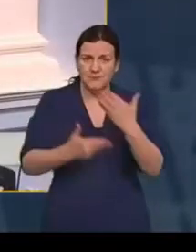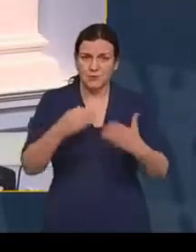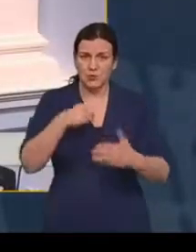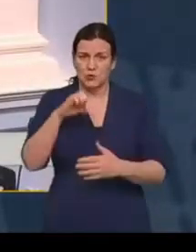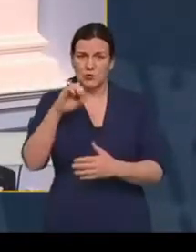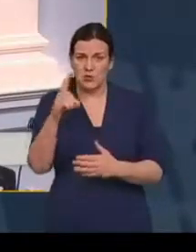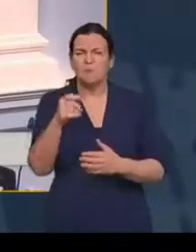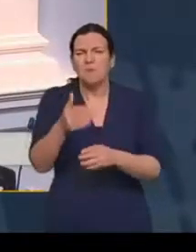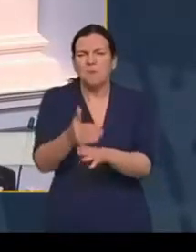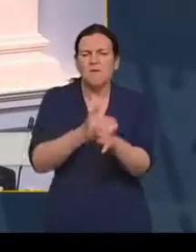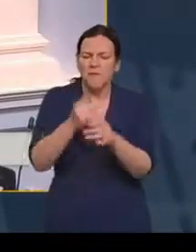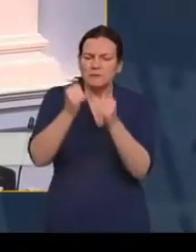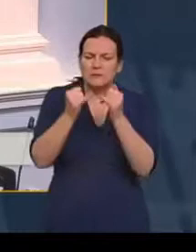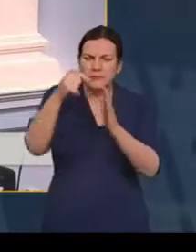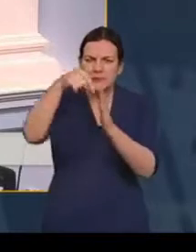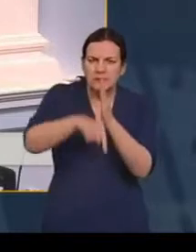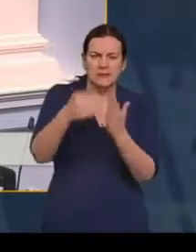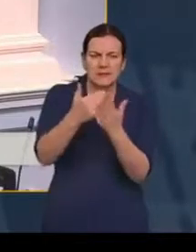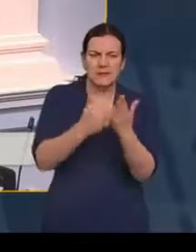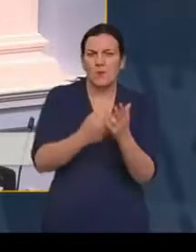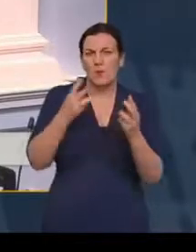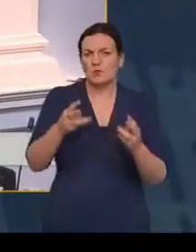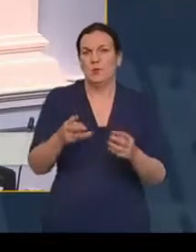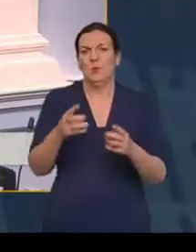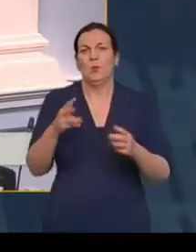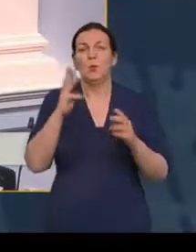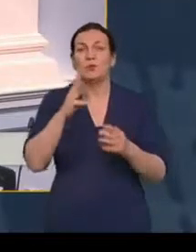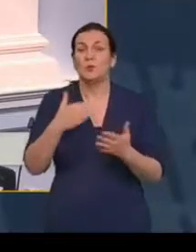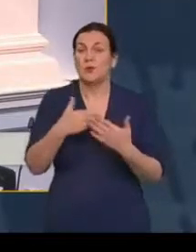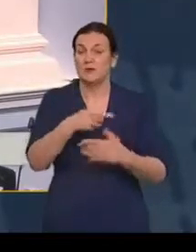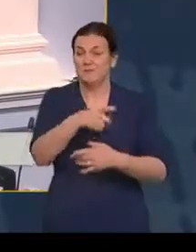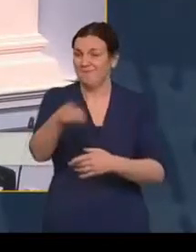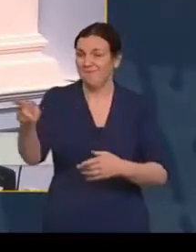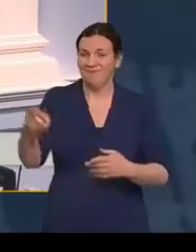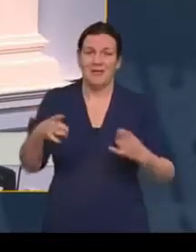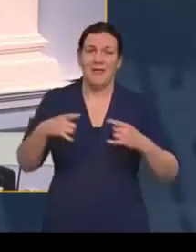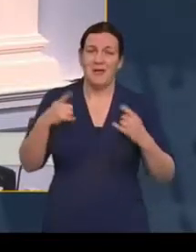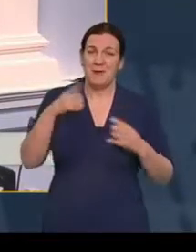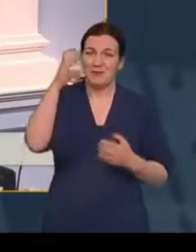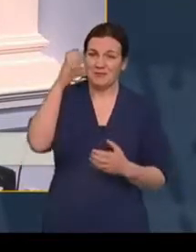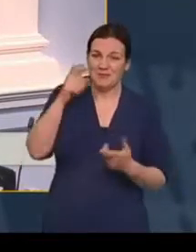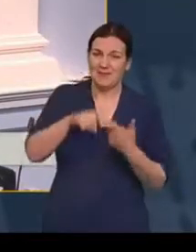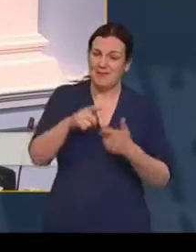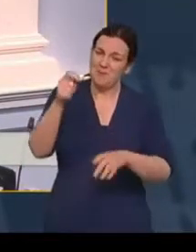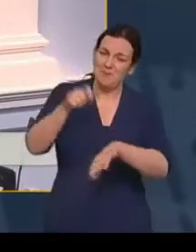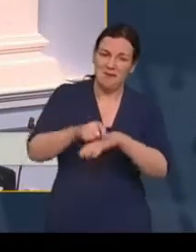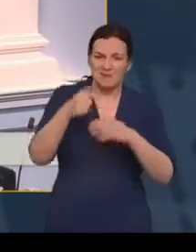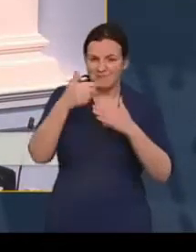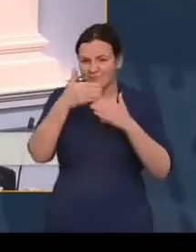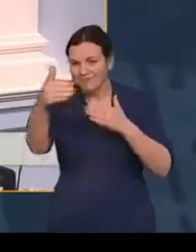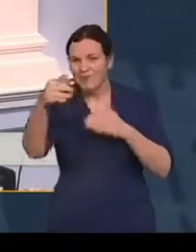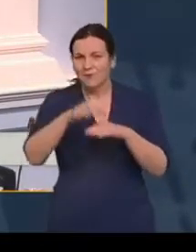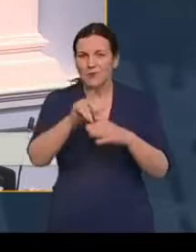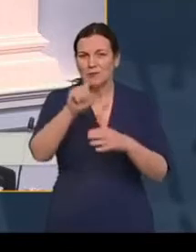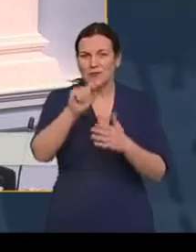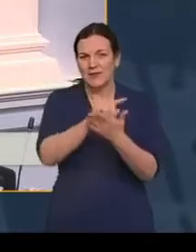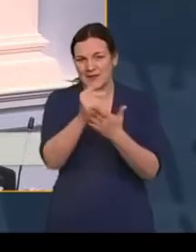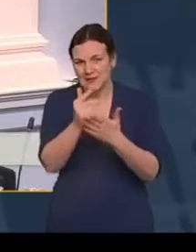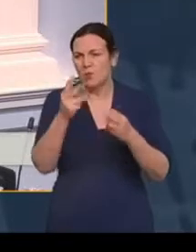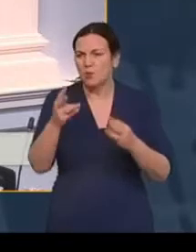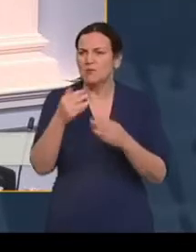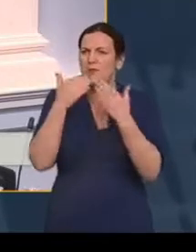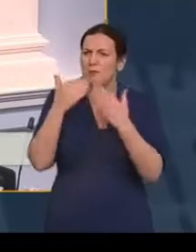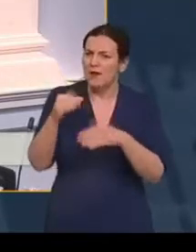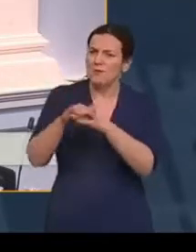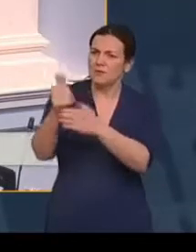Seanad. And just before I go into the details of the legislation, I want to wish you all a very happy Christmas and all the best for 2018. I want to thank you